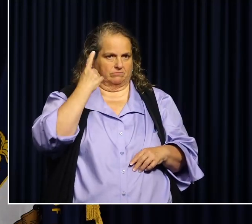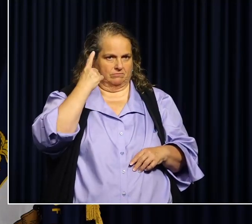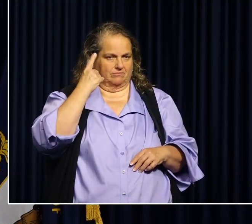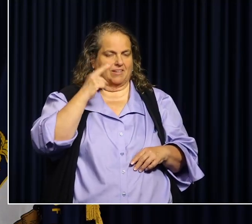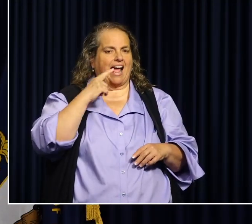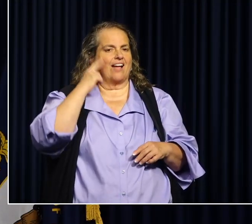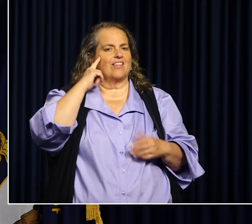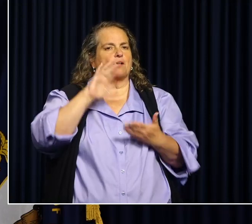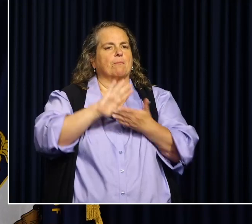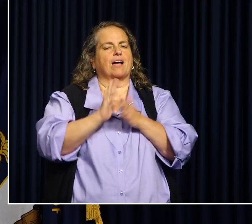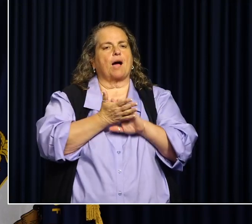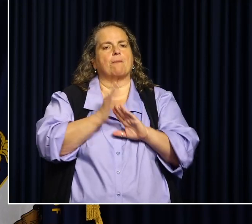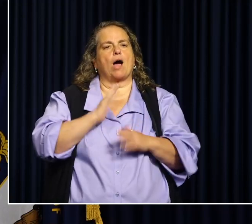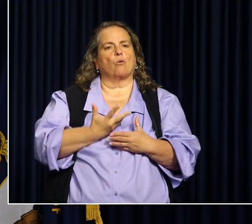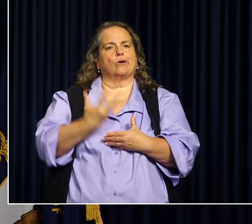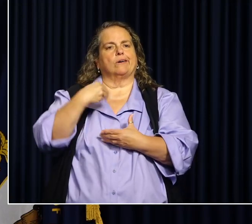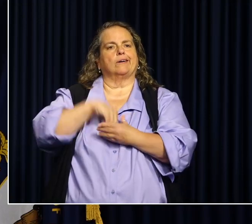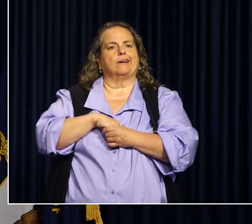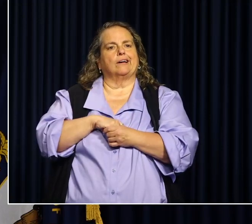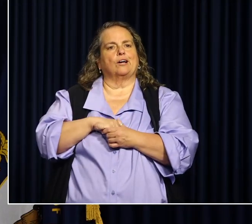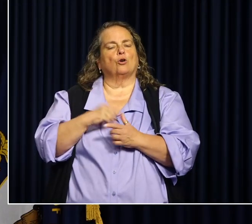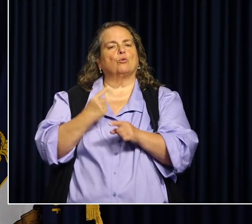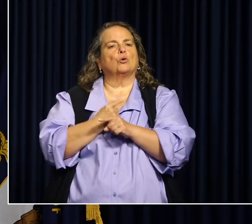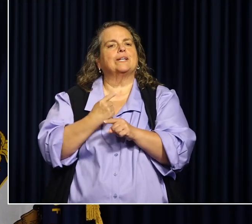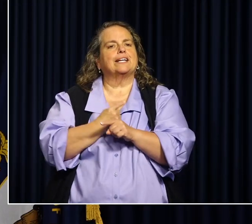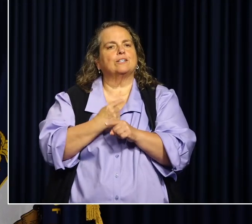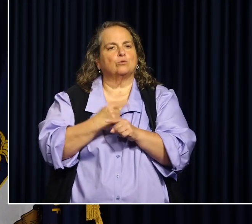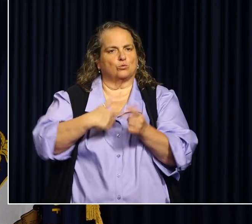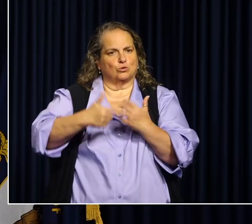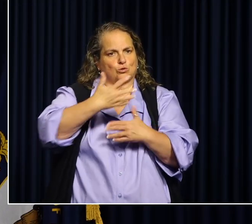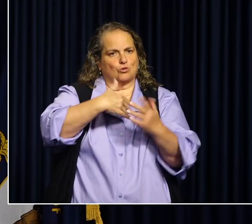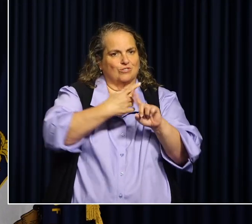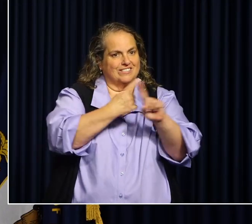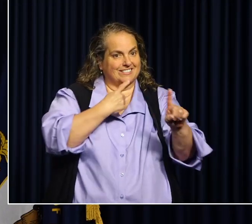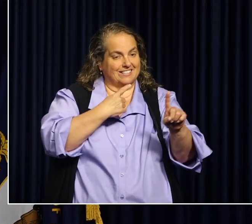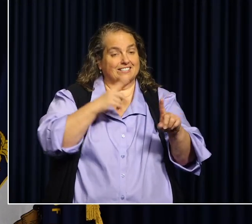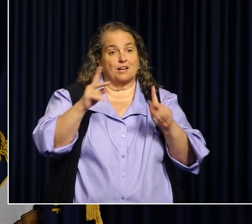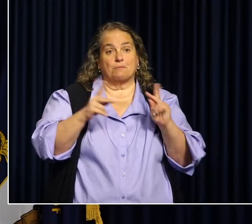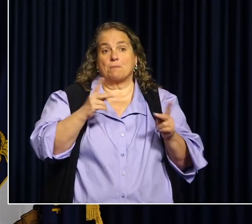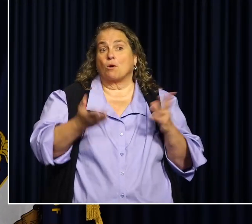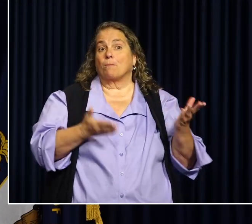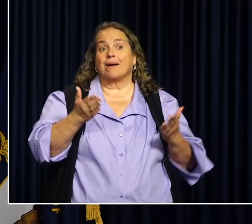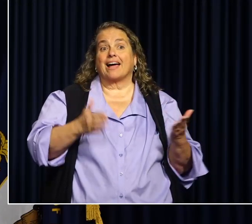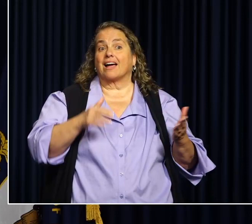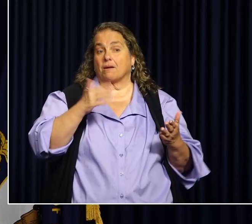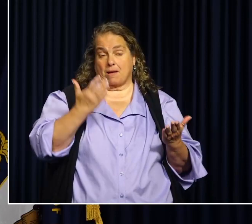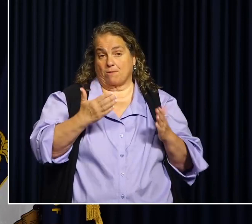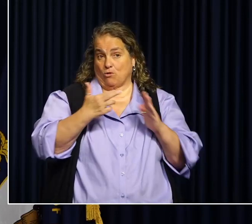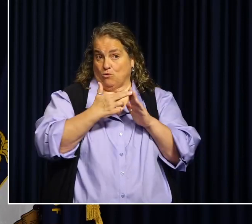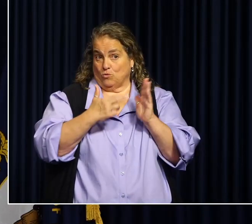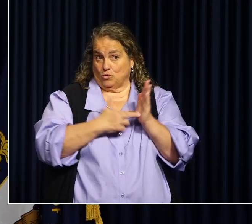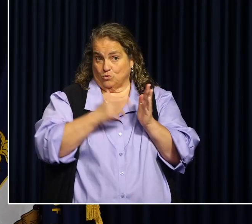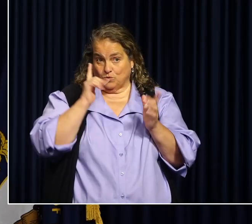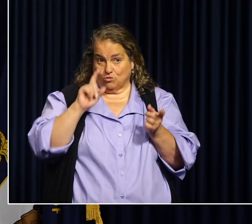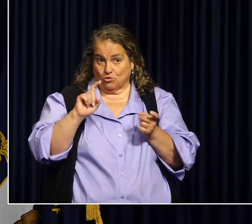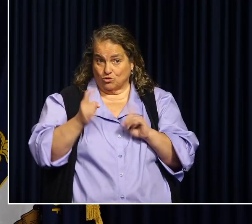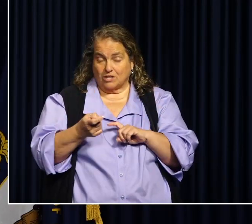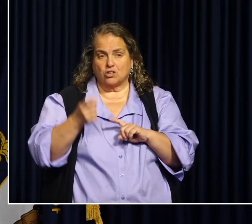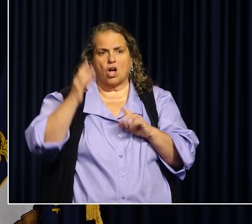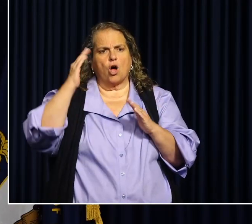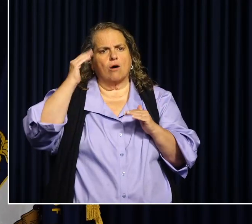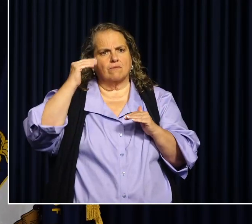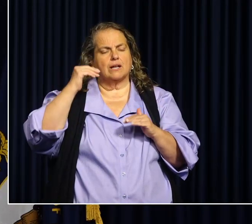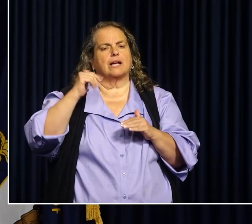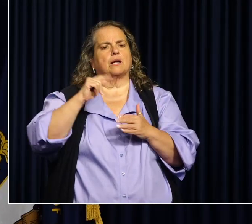routine to social distance. And while people might not while the rules will change, hopefully